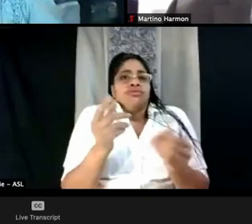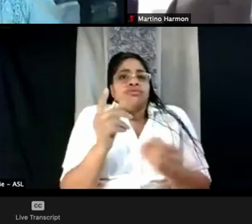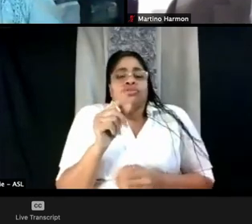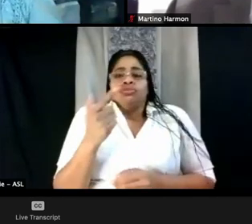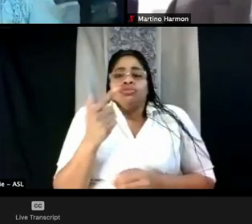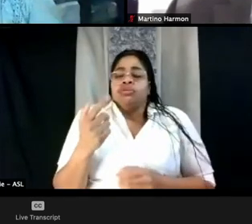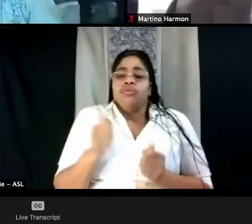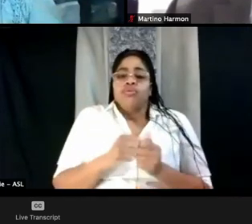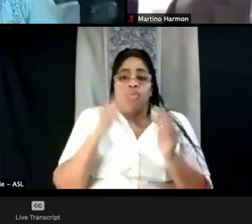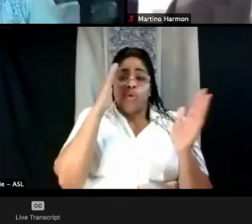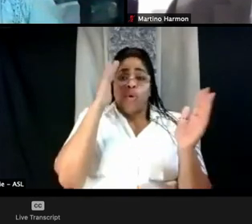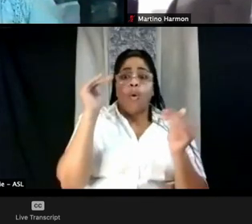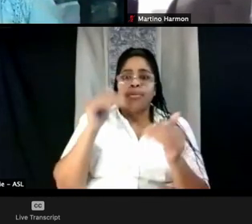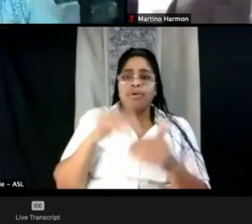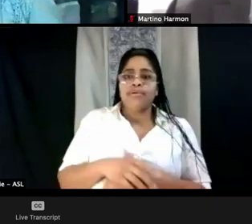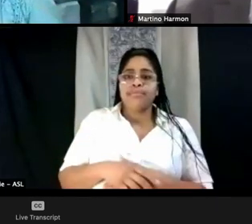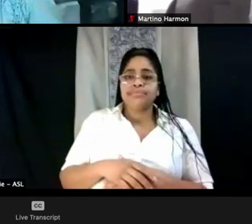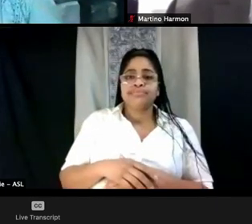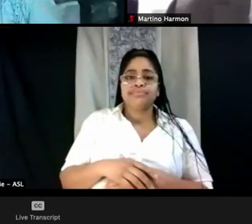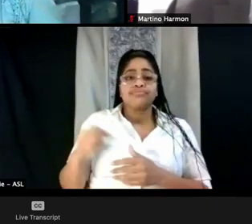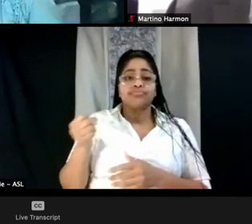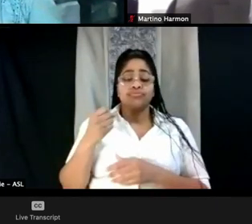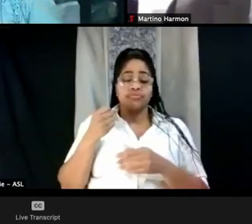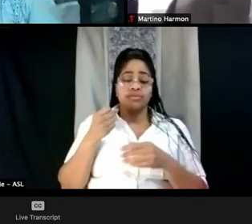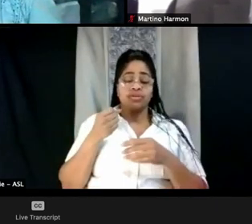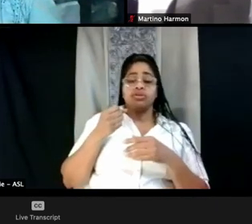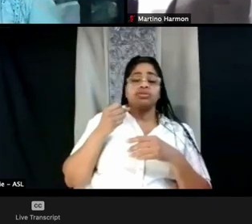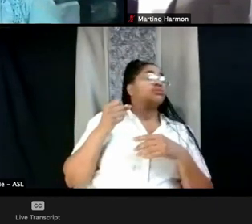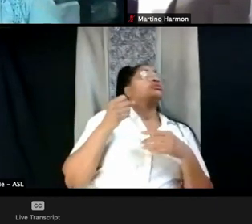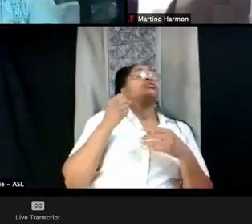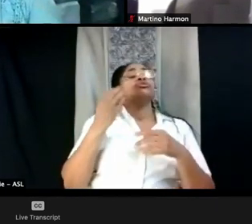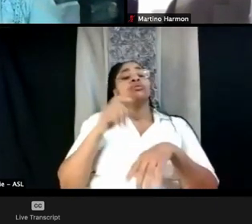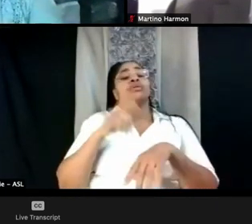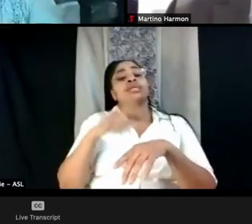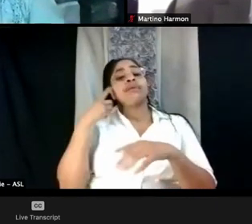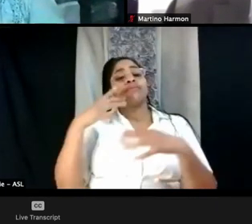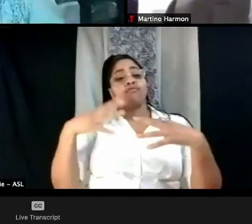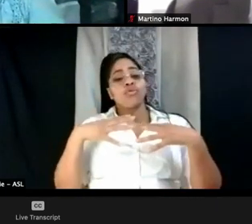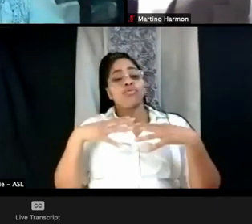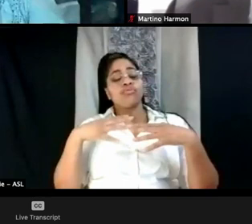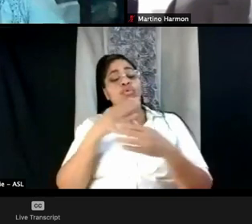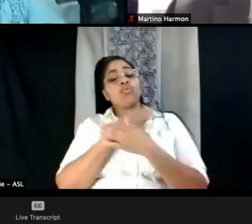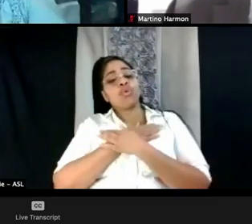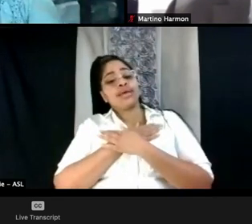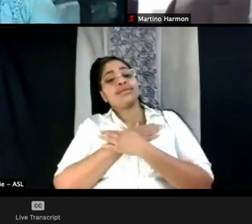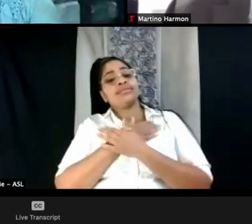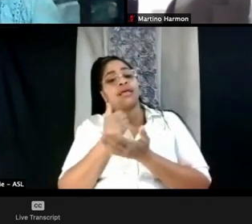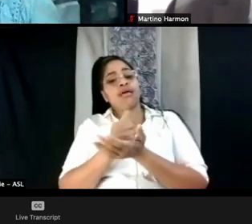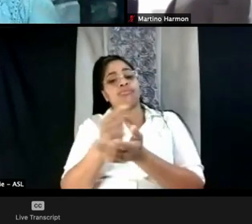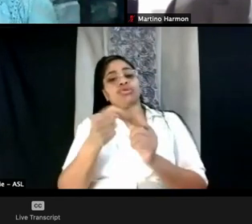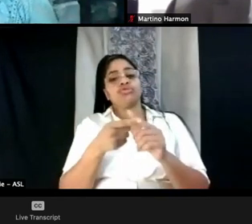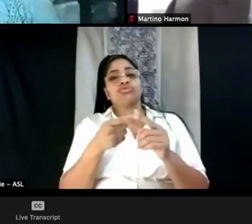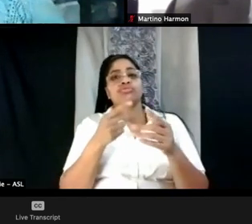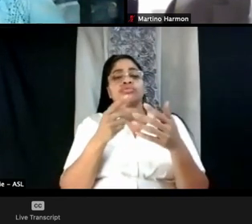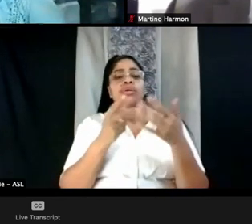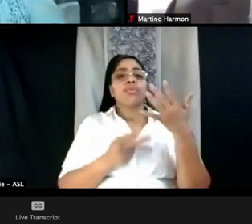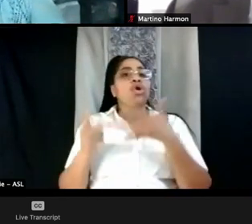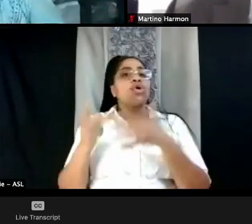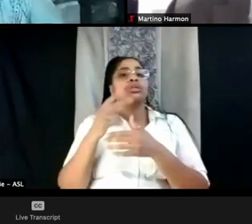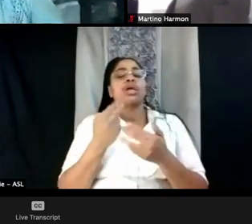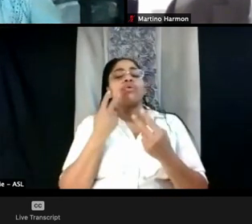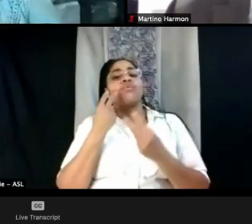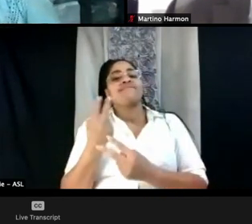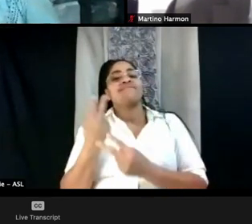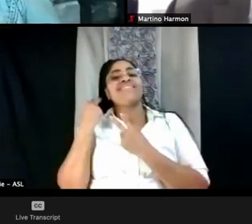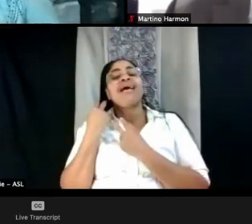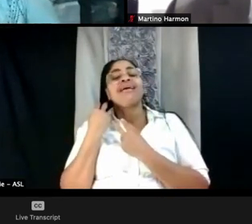hope. And so a period of rest allows us to reflect and prioritize, to give care and attention to